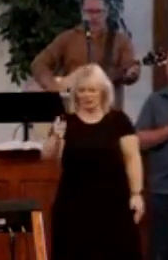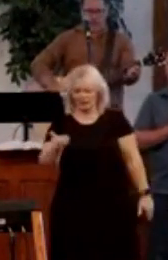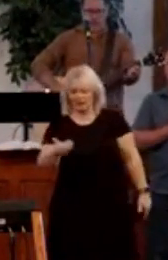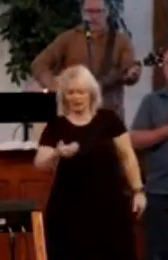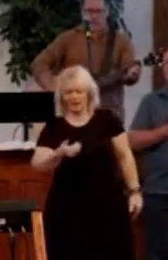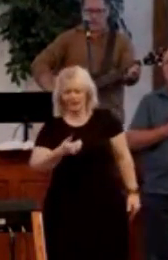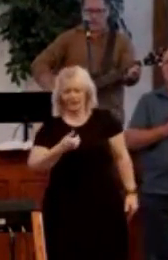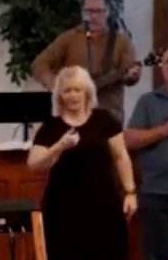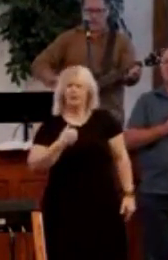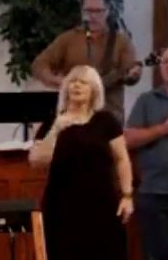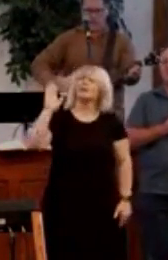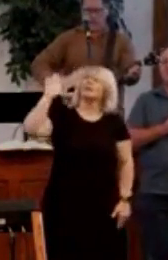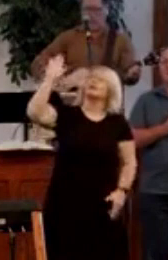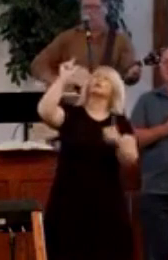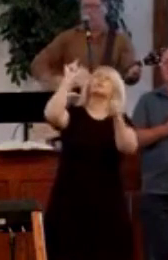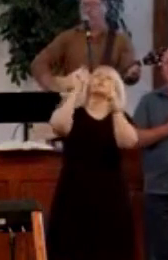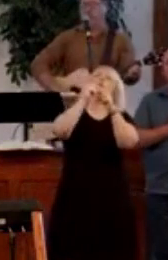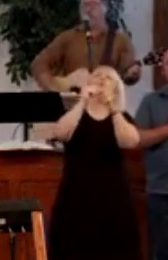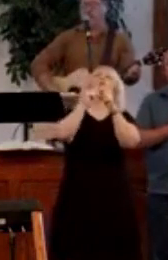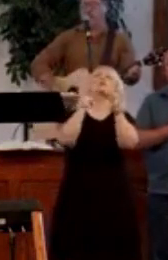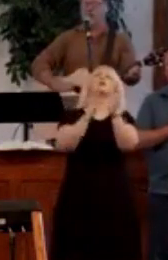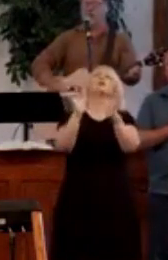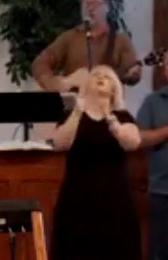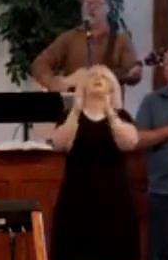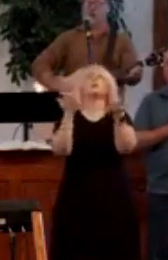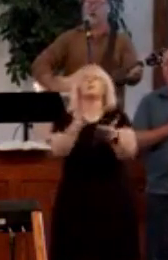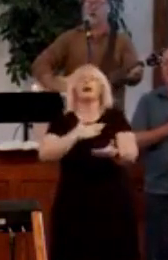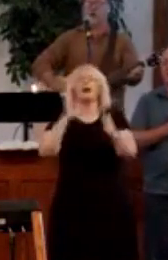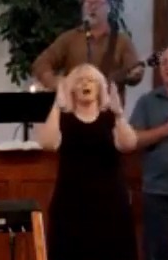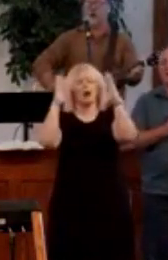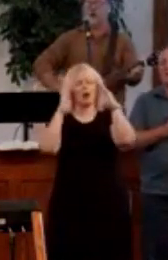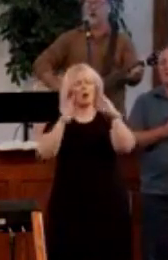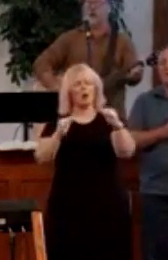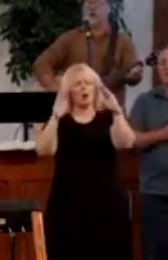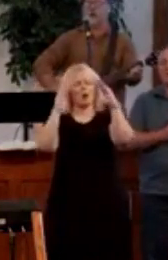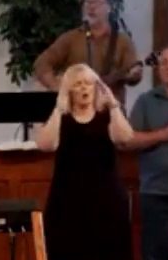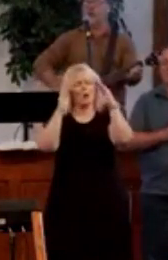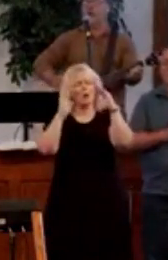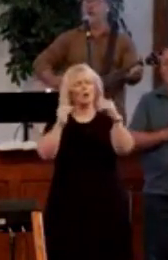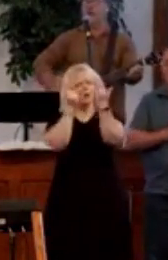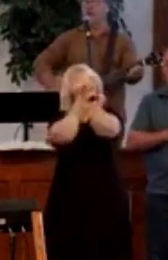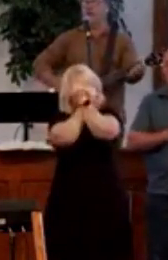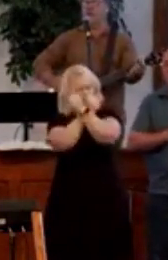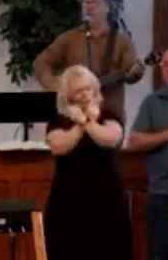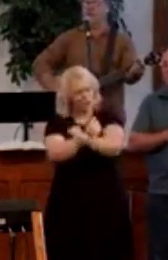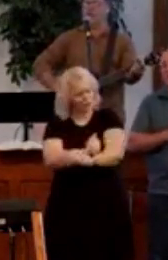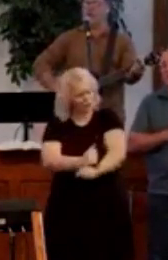me, His word my hope